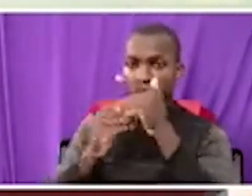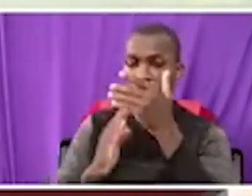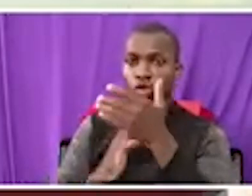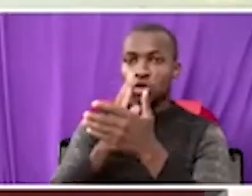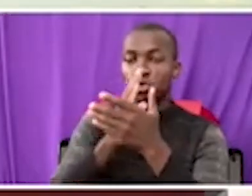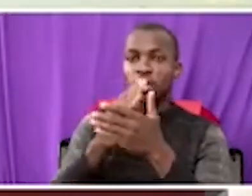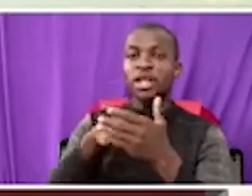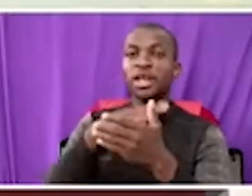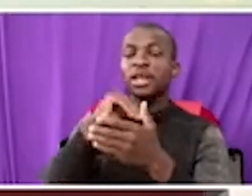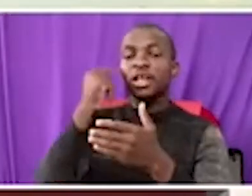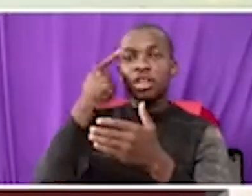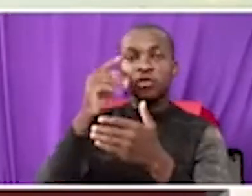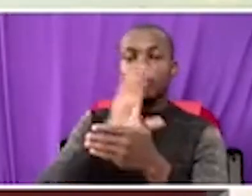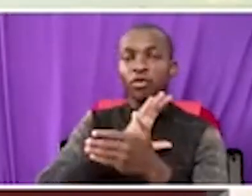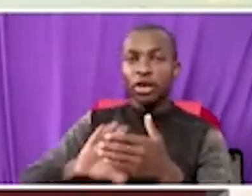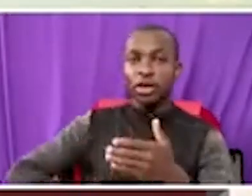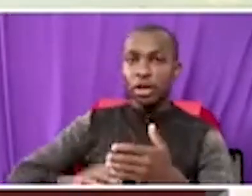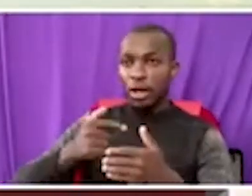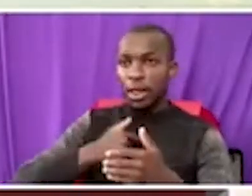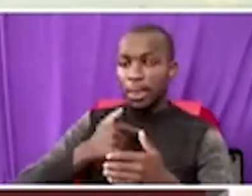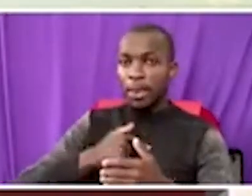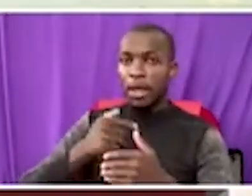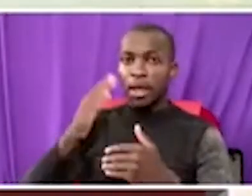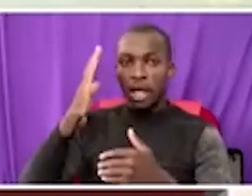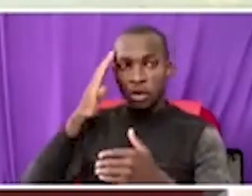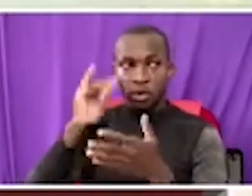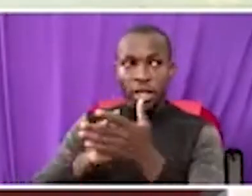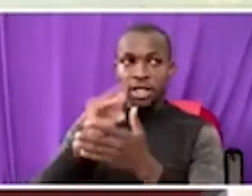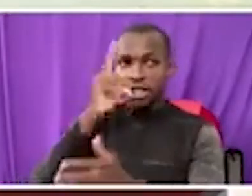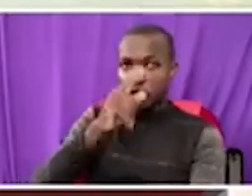I am absolutely convinced that is correct.